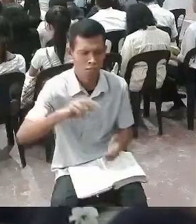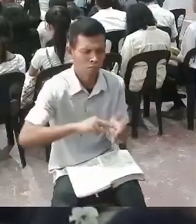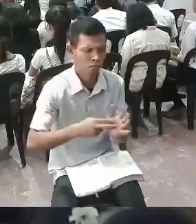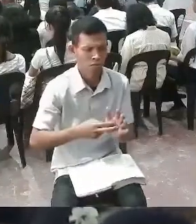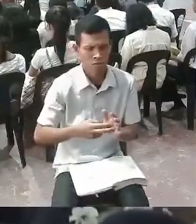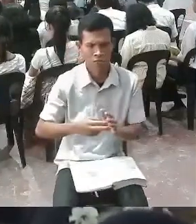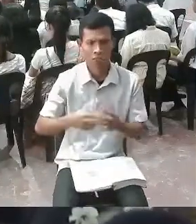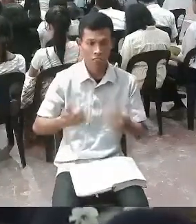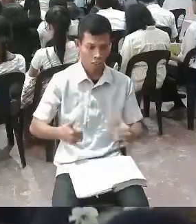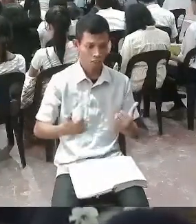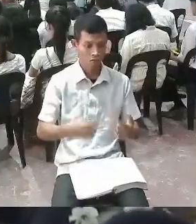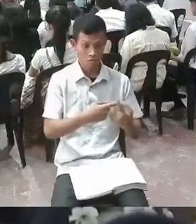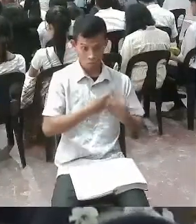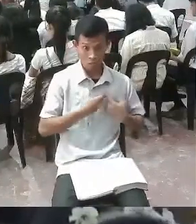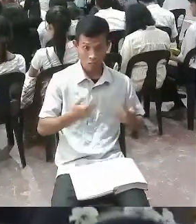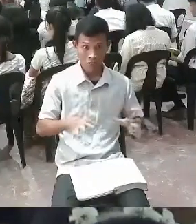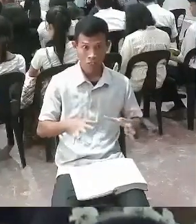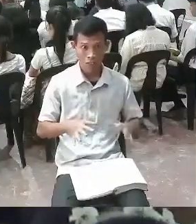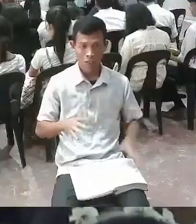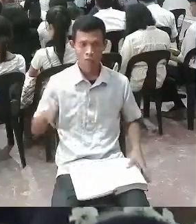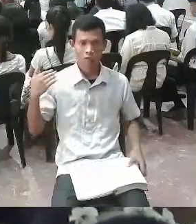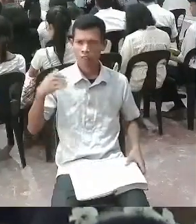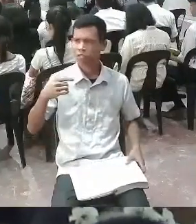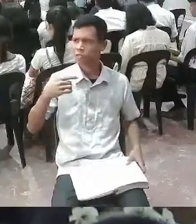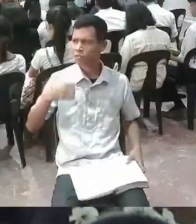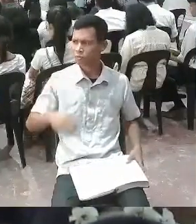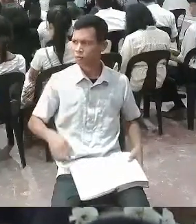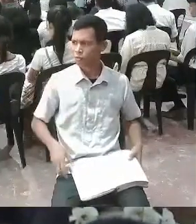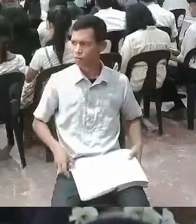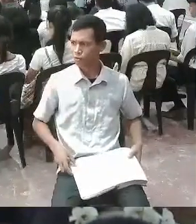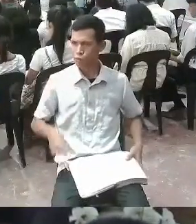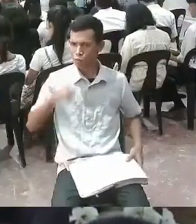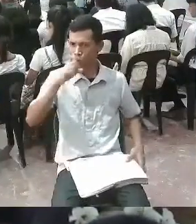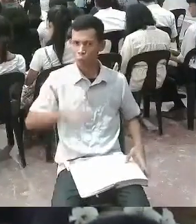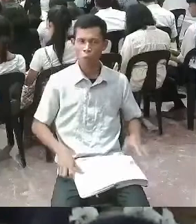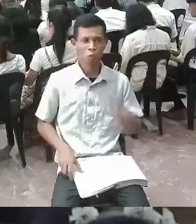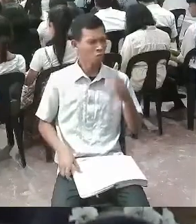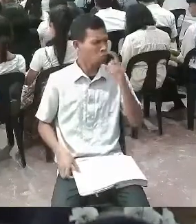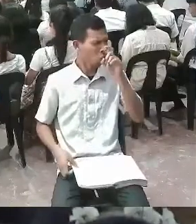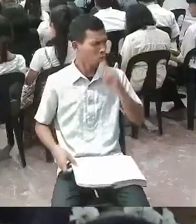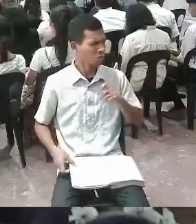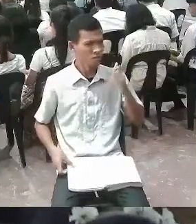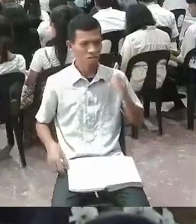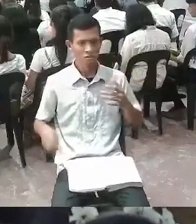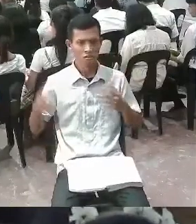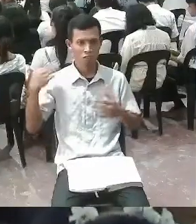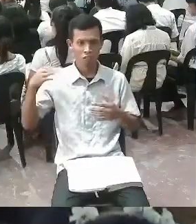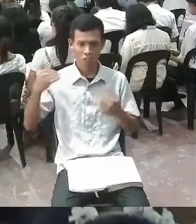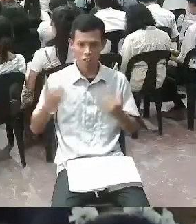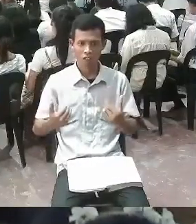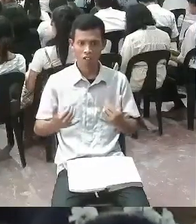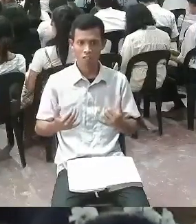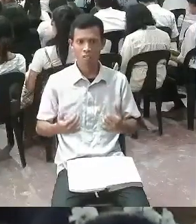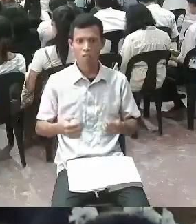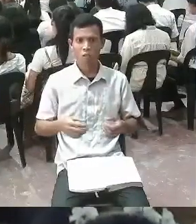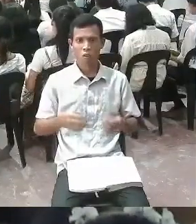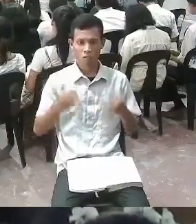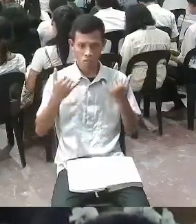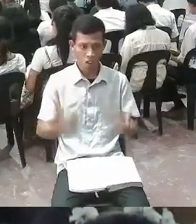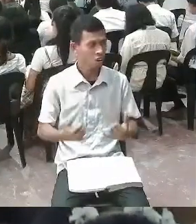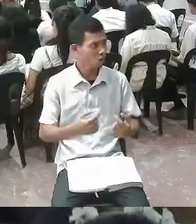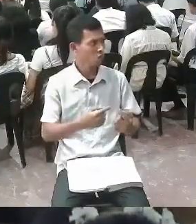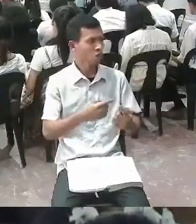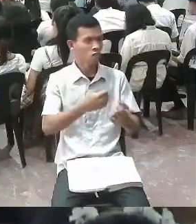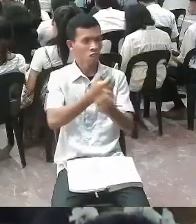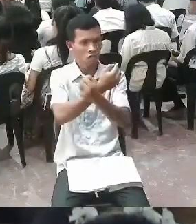August of 1958, I was justified. in the sight of